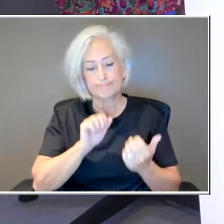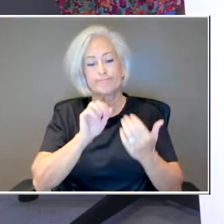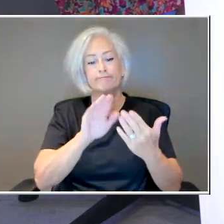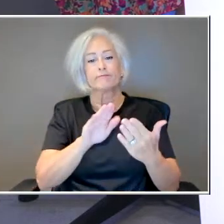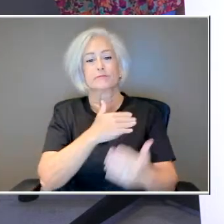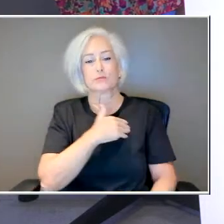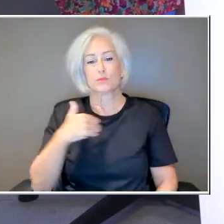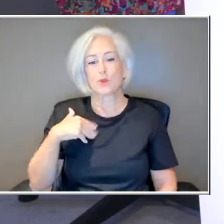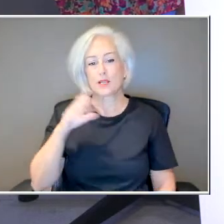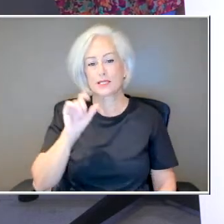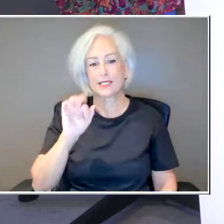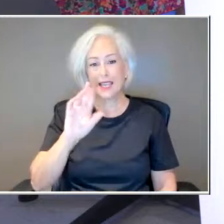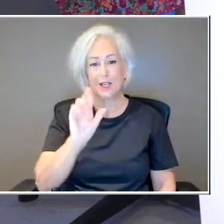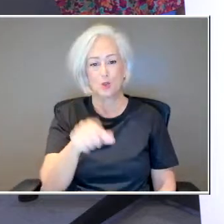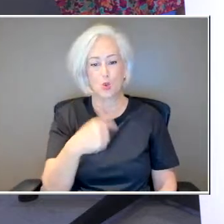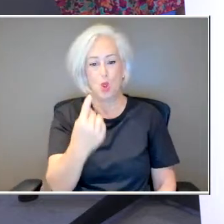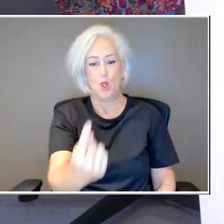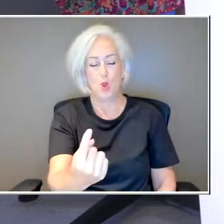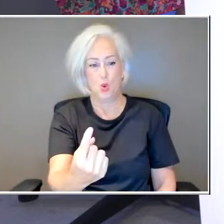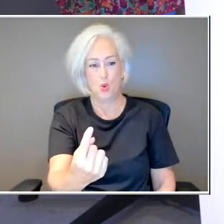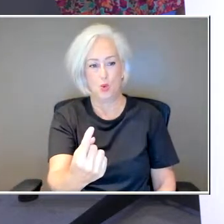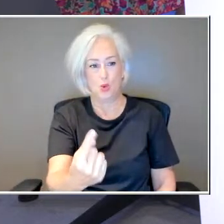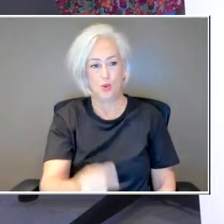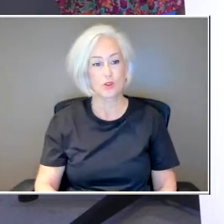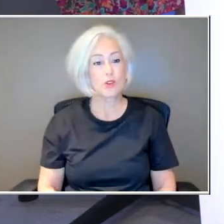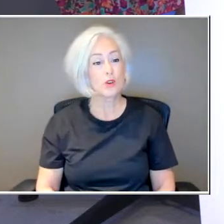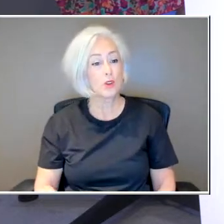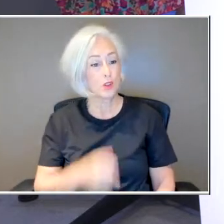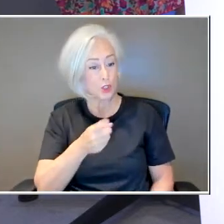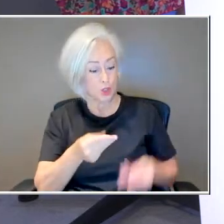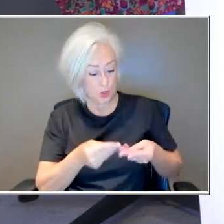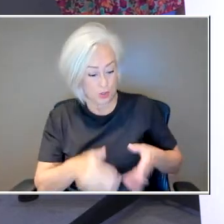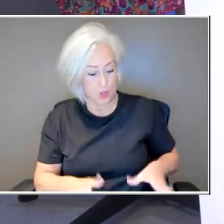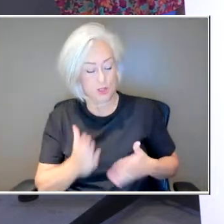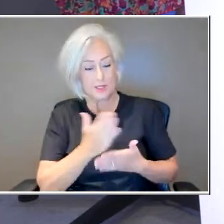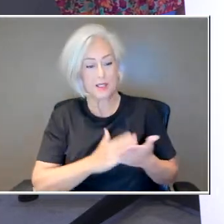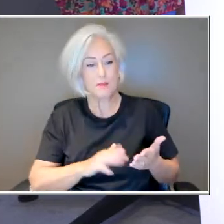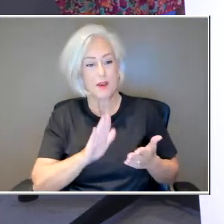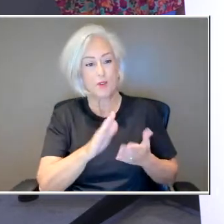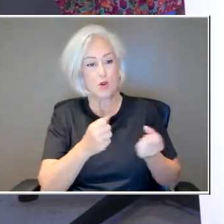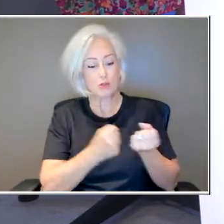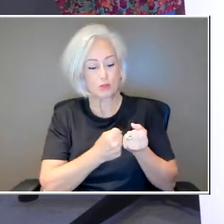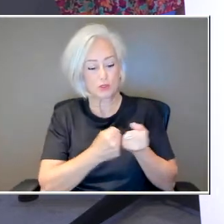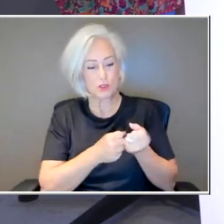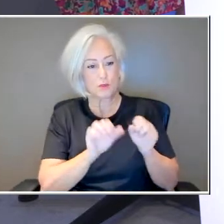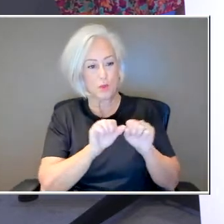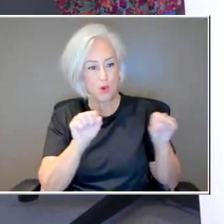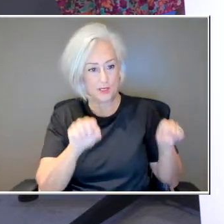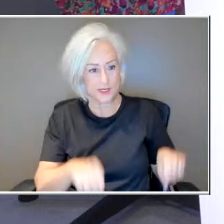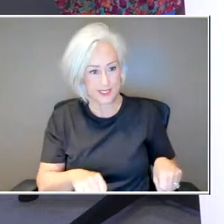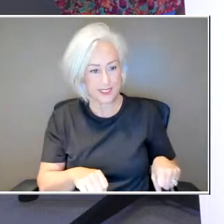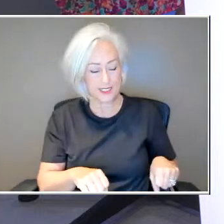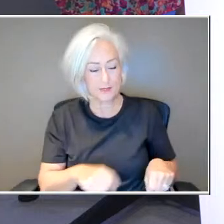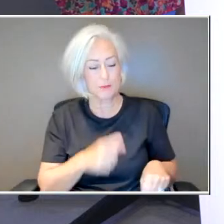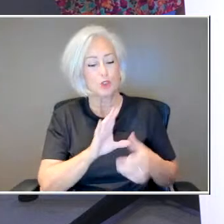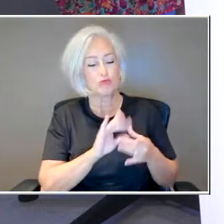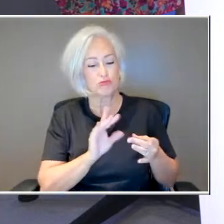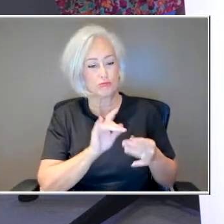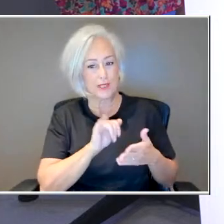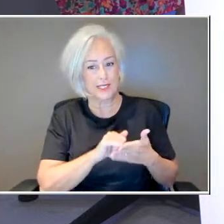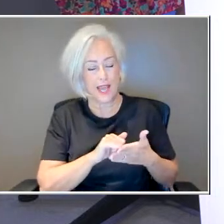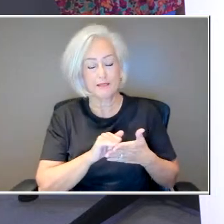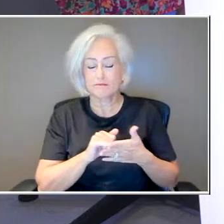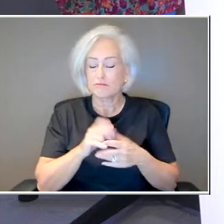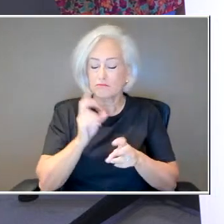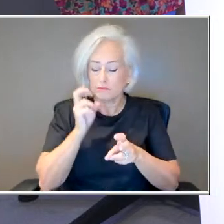Tracey, you also lost part of your support system. I did. Over the past year, and you alluded to that. I did. It's hard to lose support when